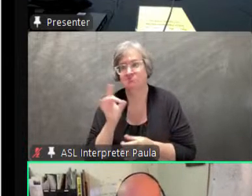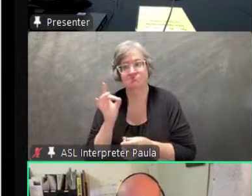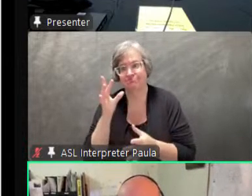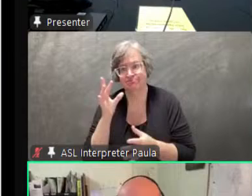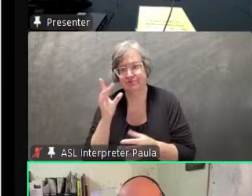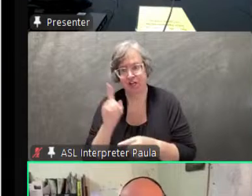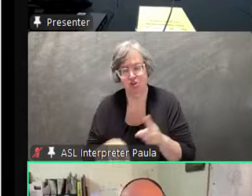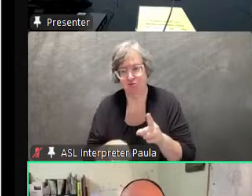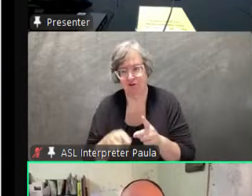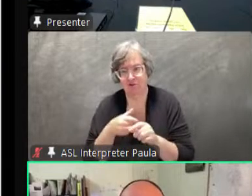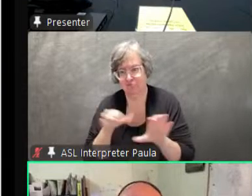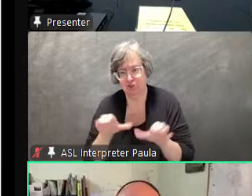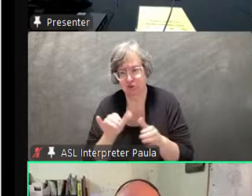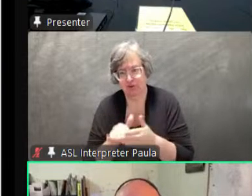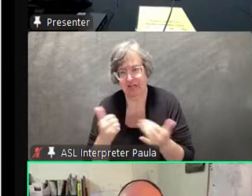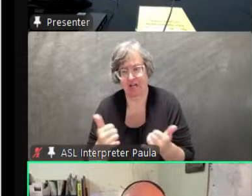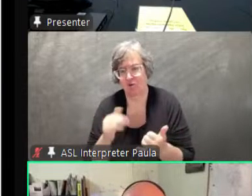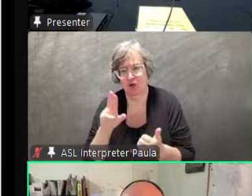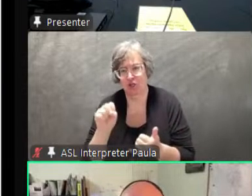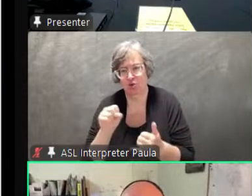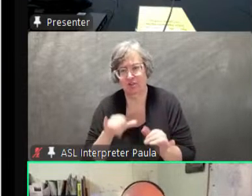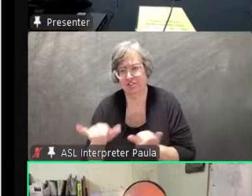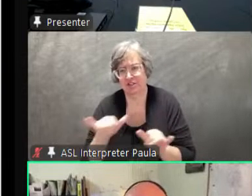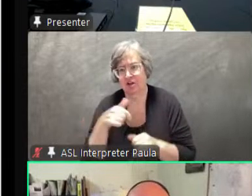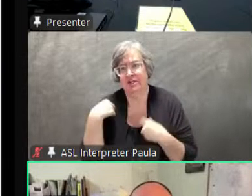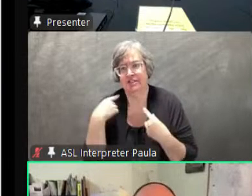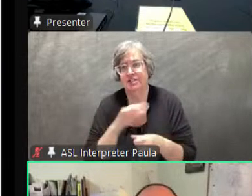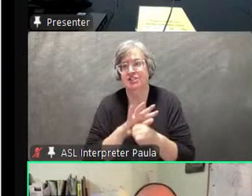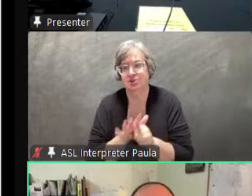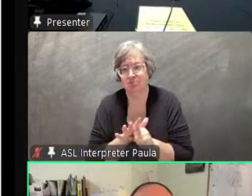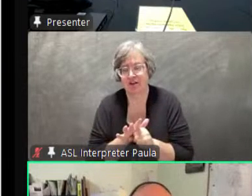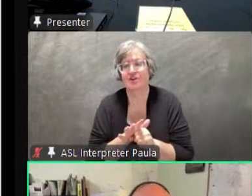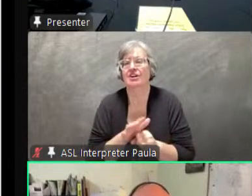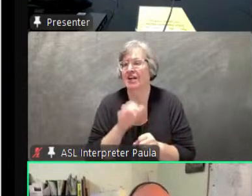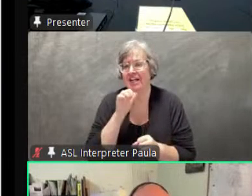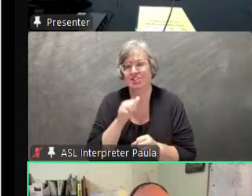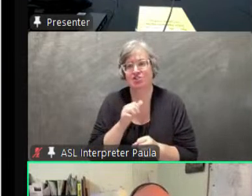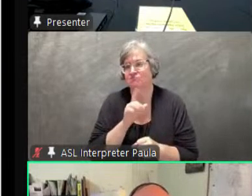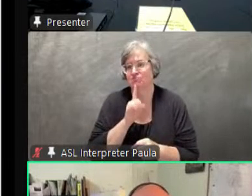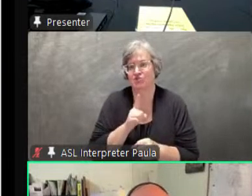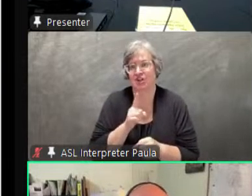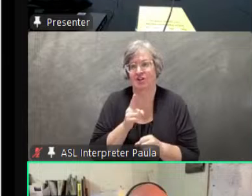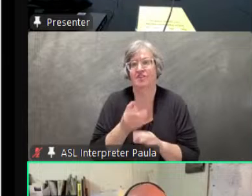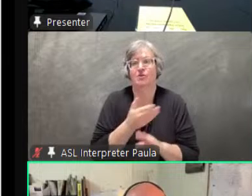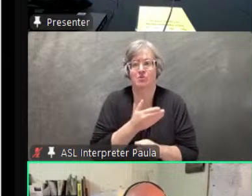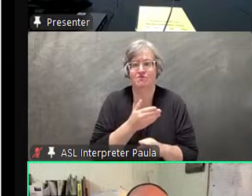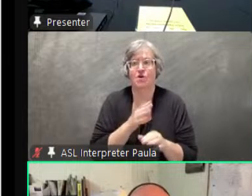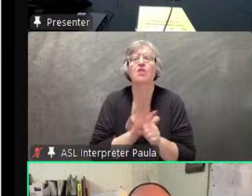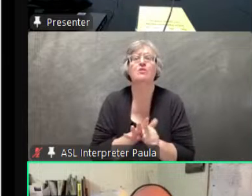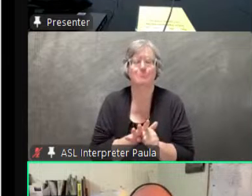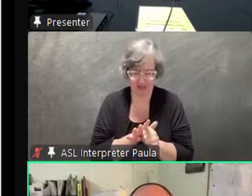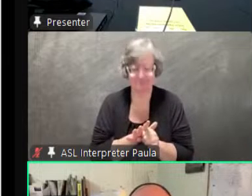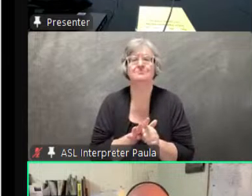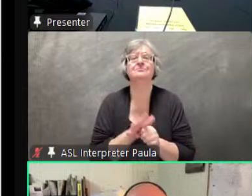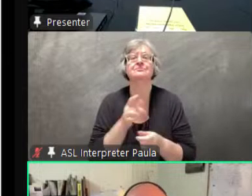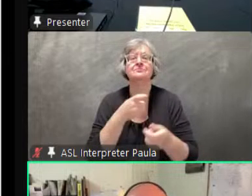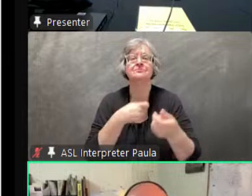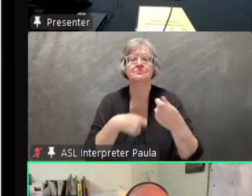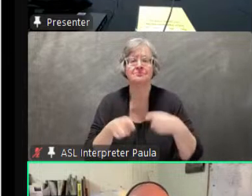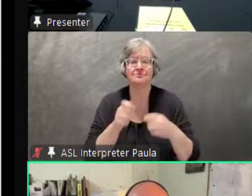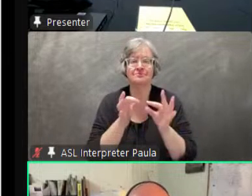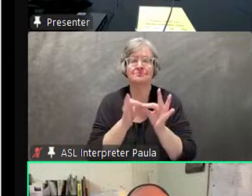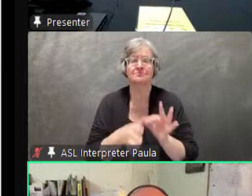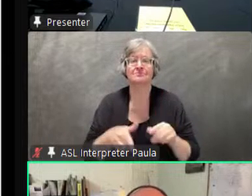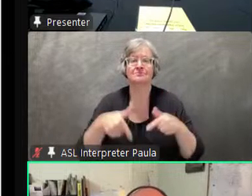by US standards now, utterly unrealistic since the pandemic, pretty unrealistic even before the pandemic. If that continues to be